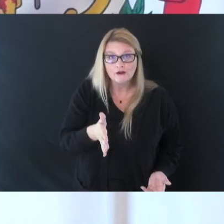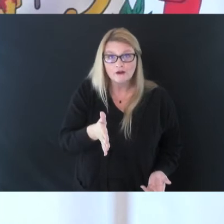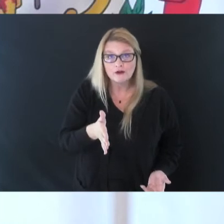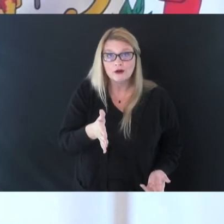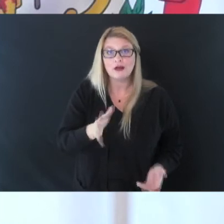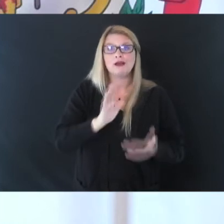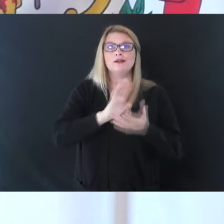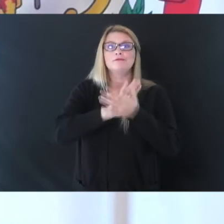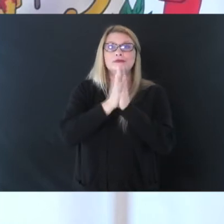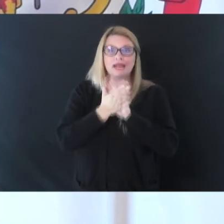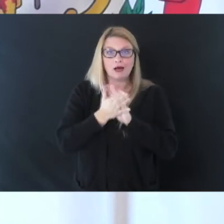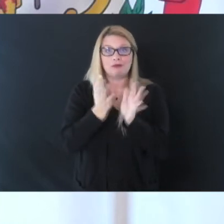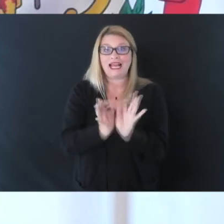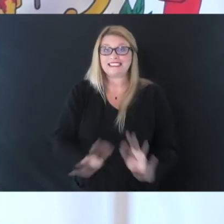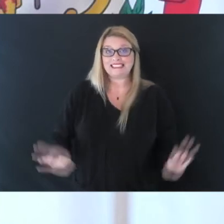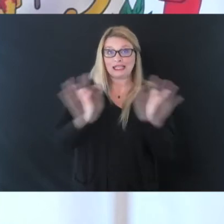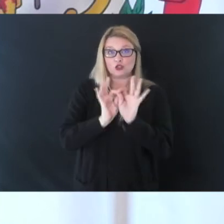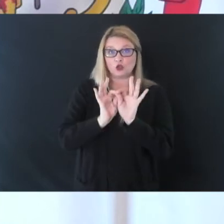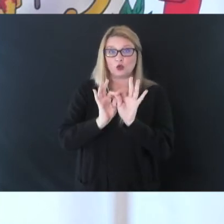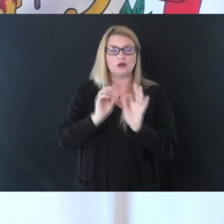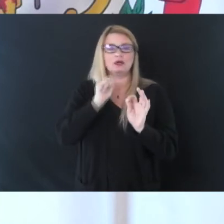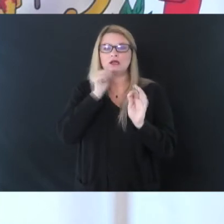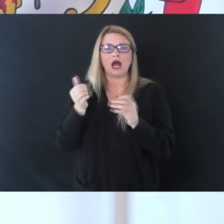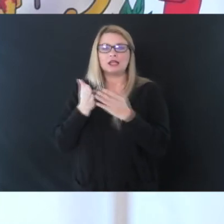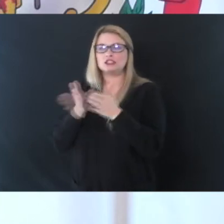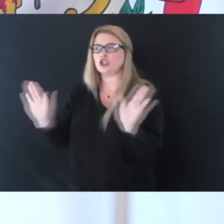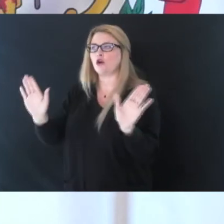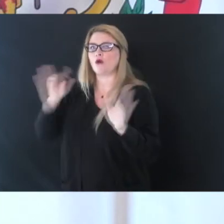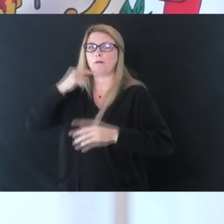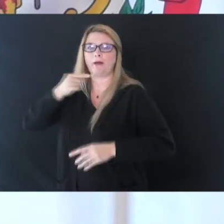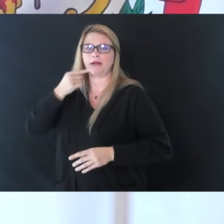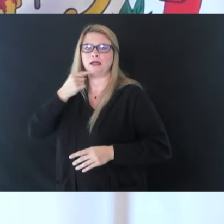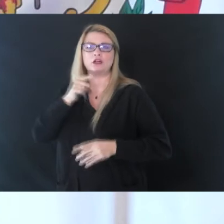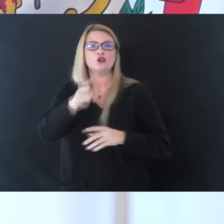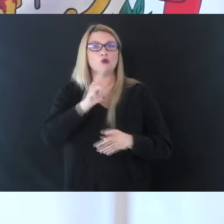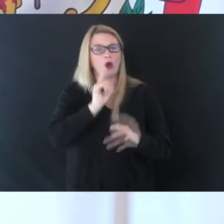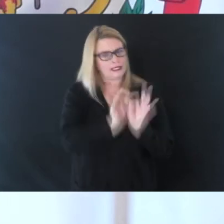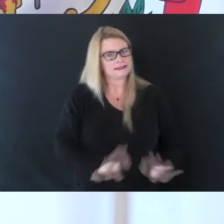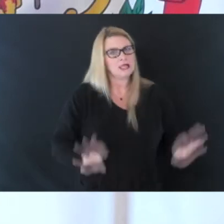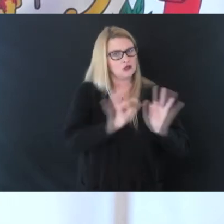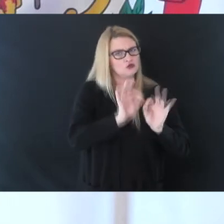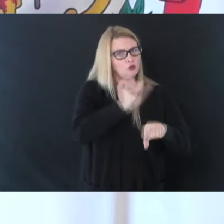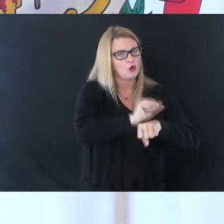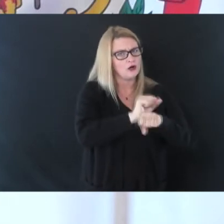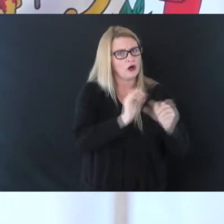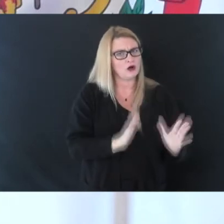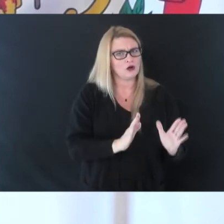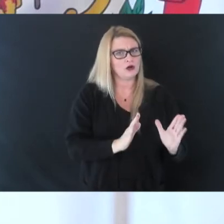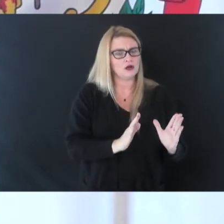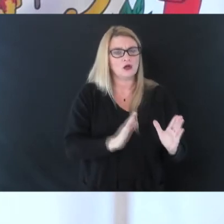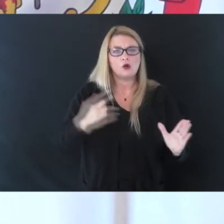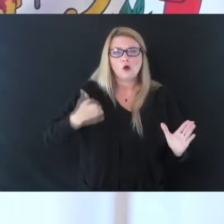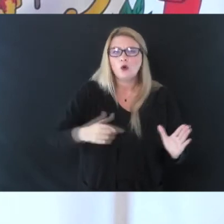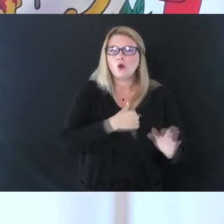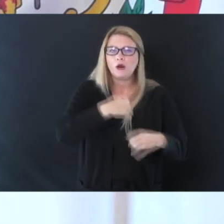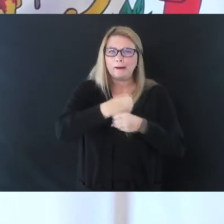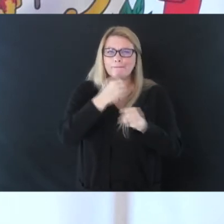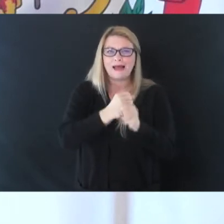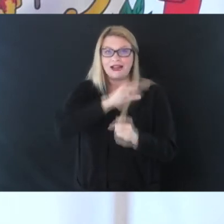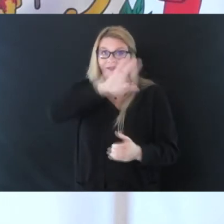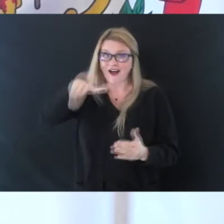essential, not public. You will be treated as essential. Do you see, we made all of our